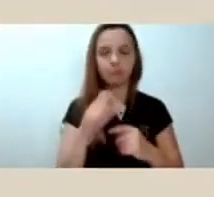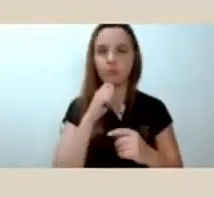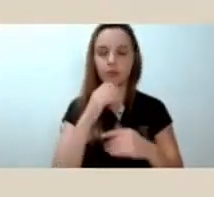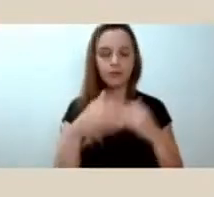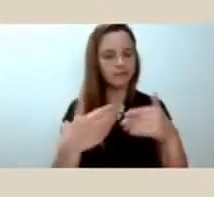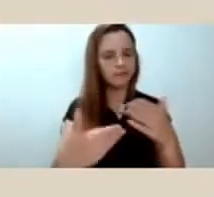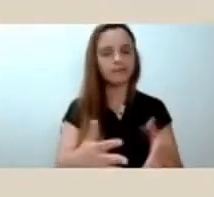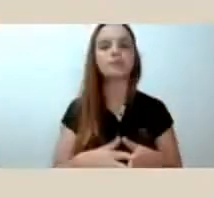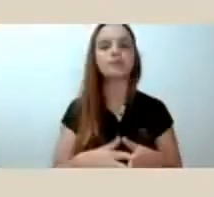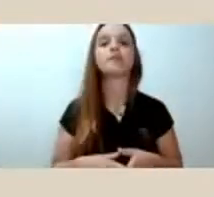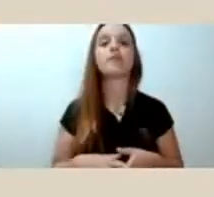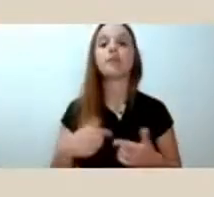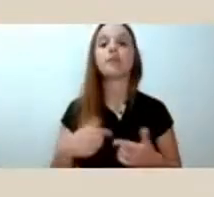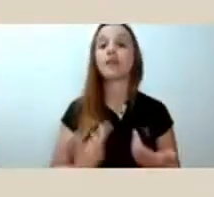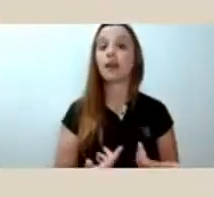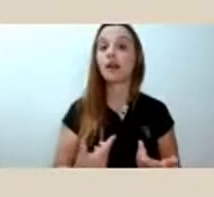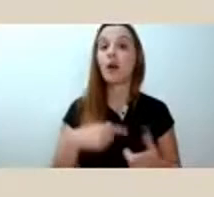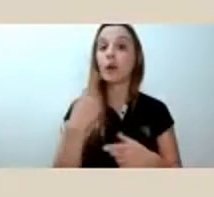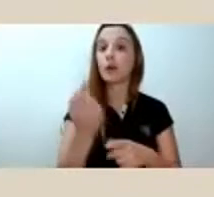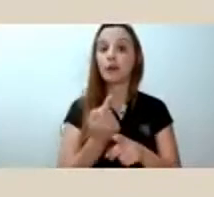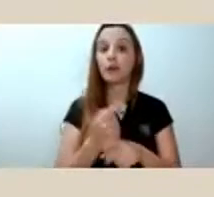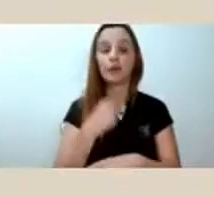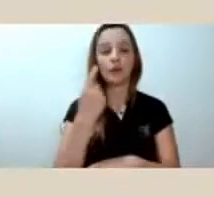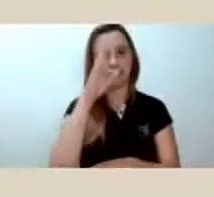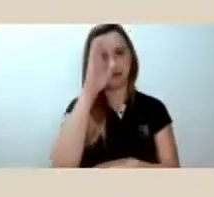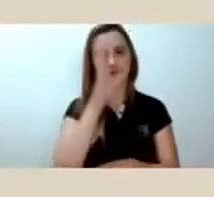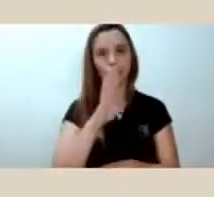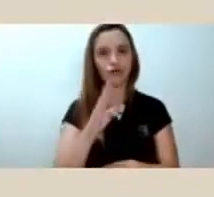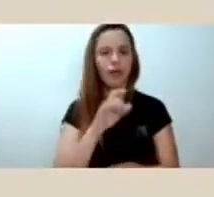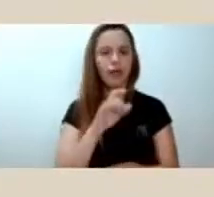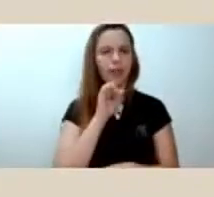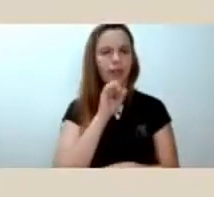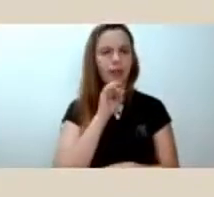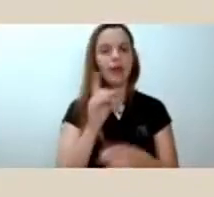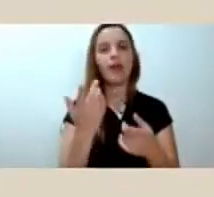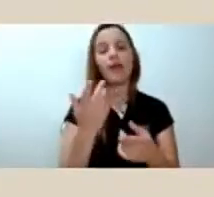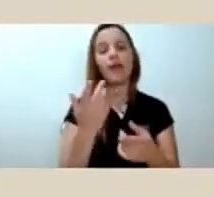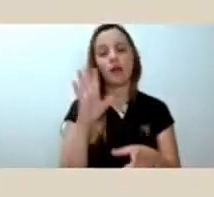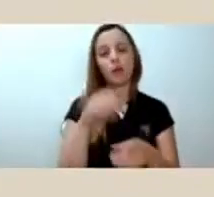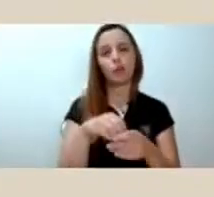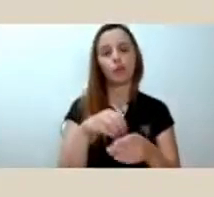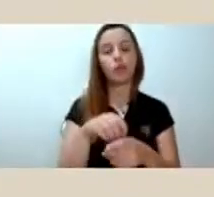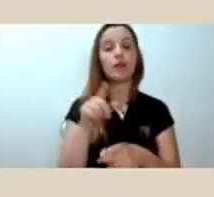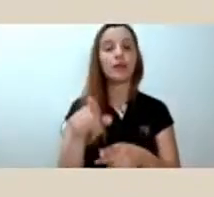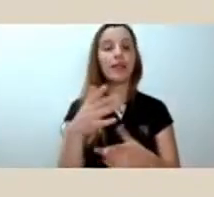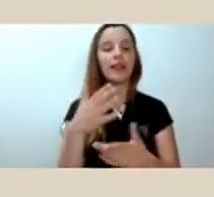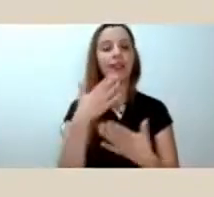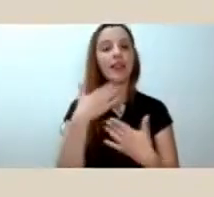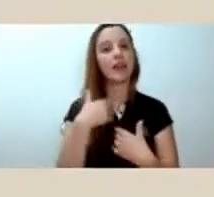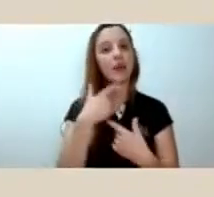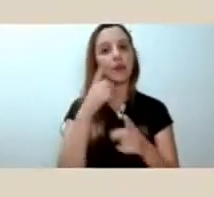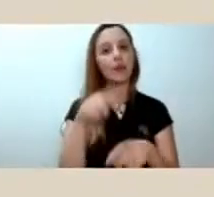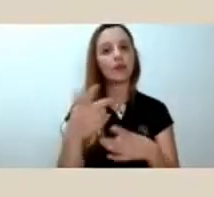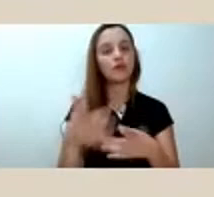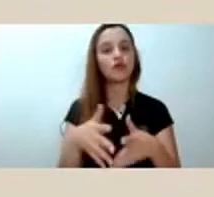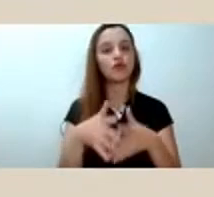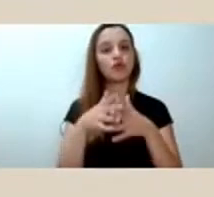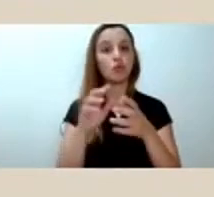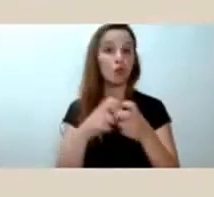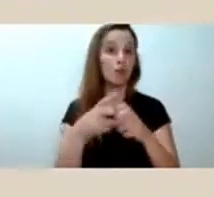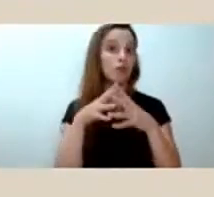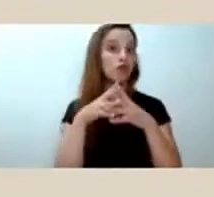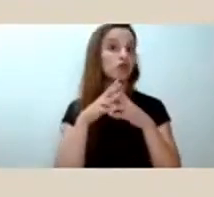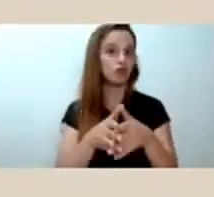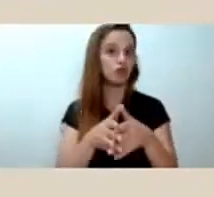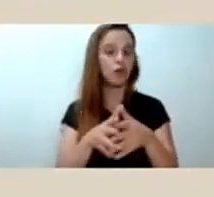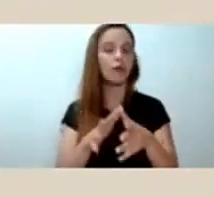Another thing that we know that actually works is contact. And this brings me back again to the structural problem. If we